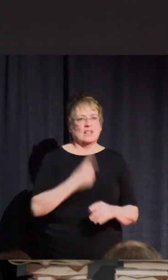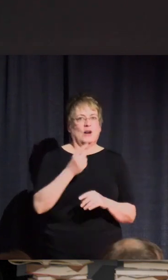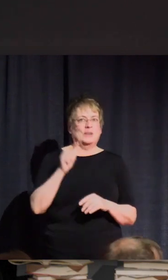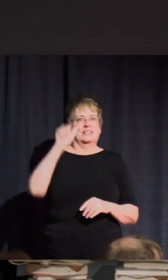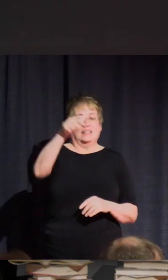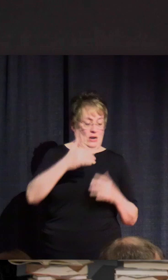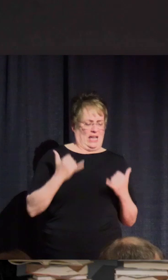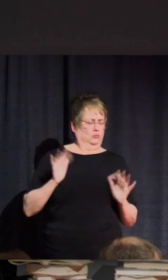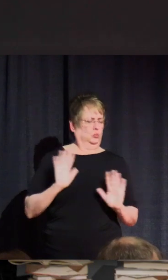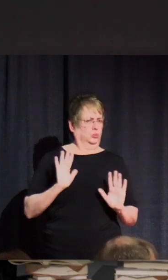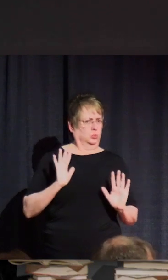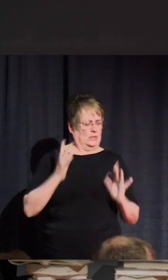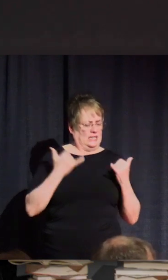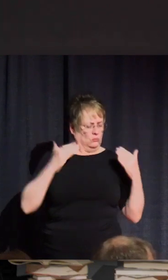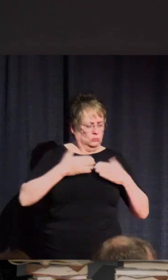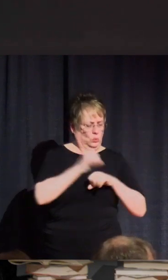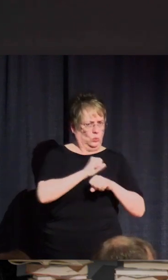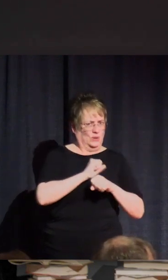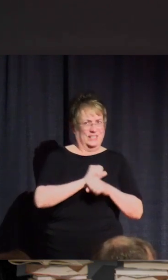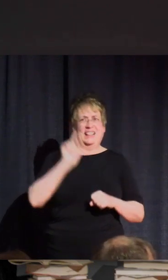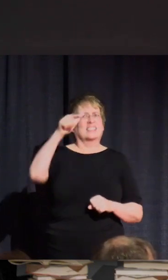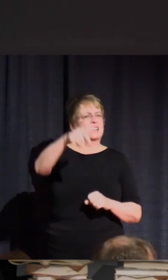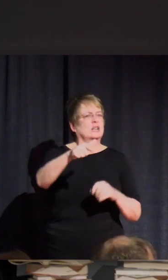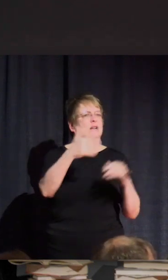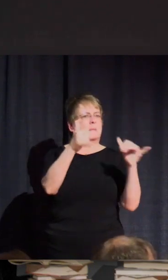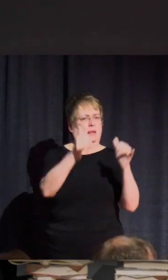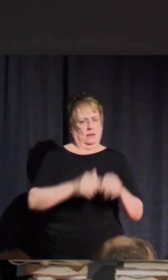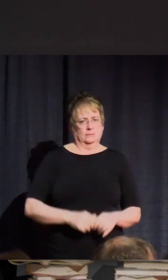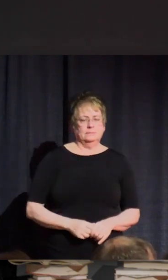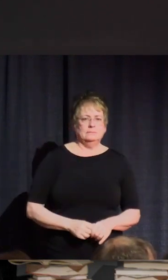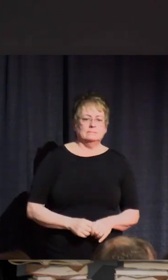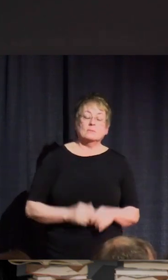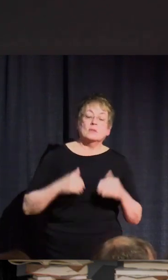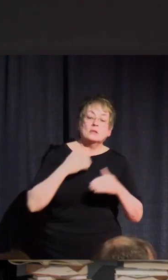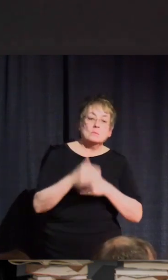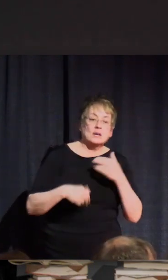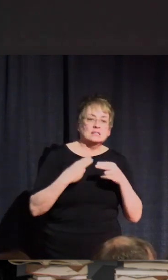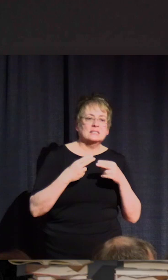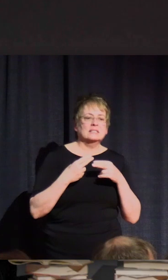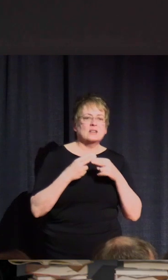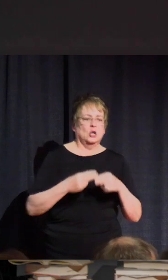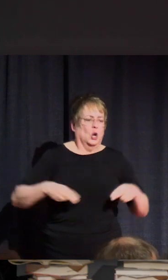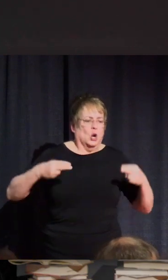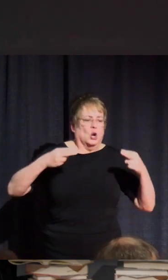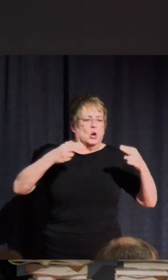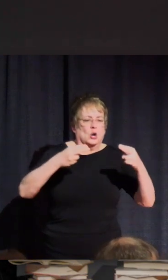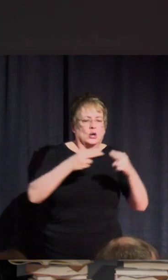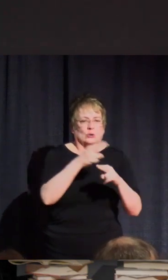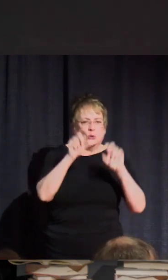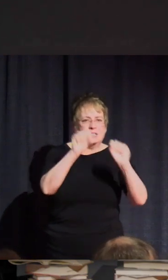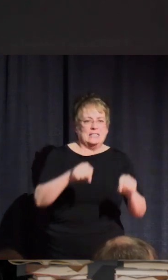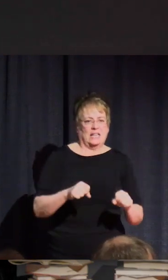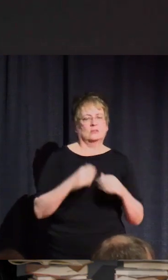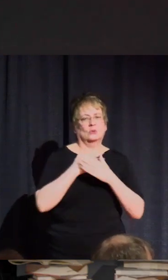now. Always then, never now. I call this process rushing to relax. Anybody familiar with